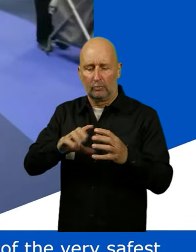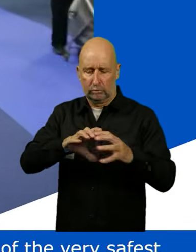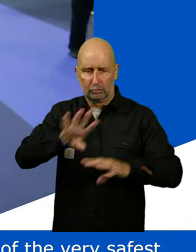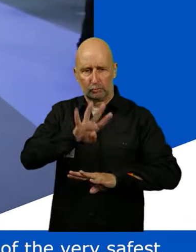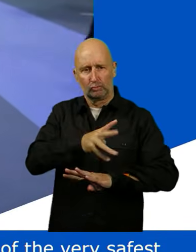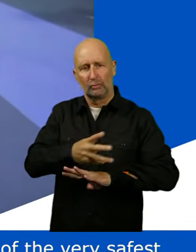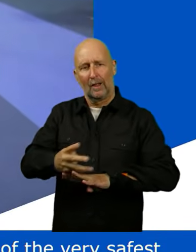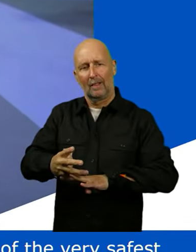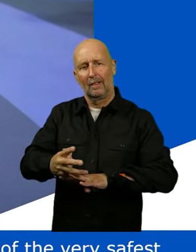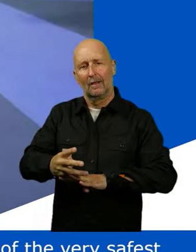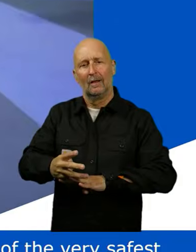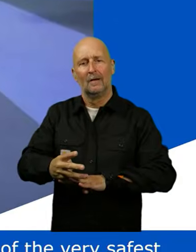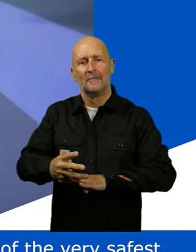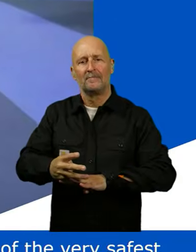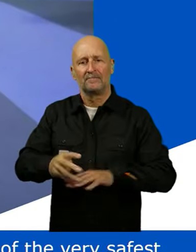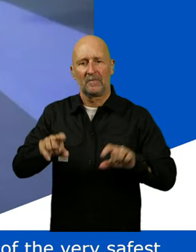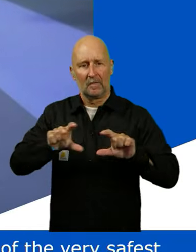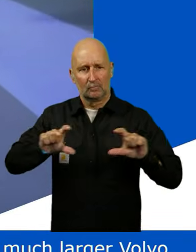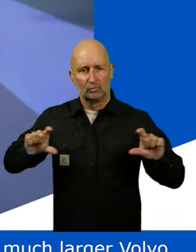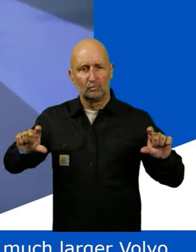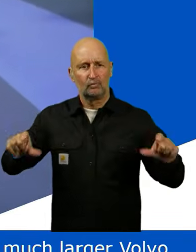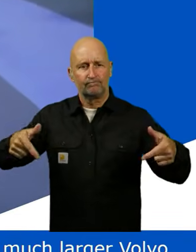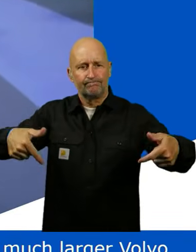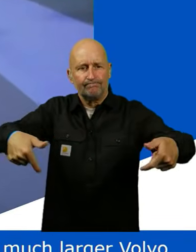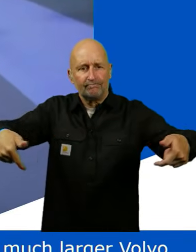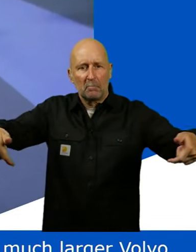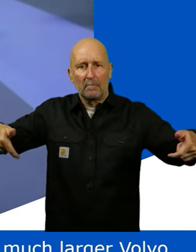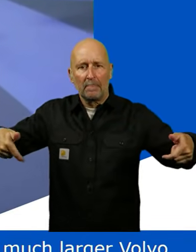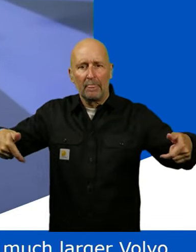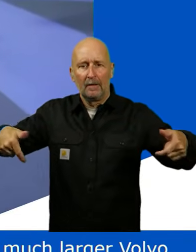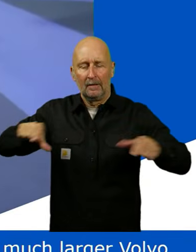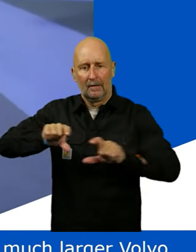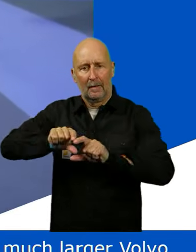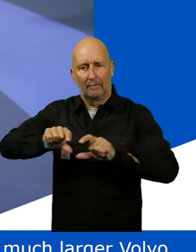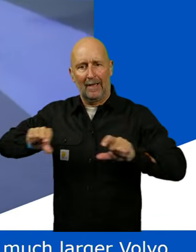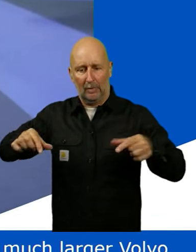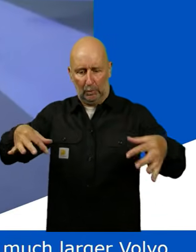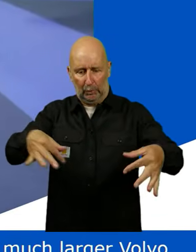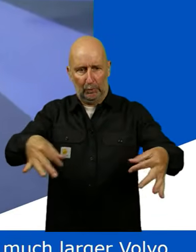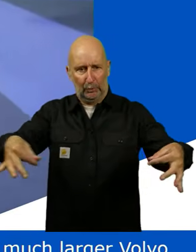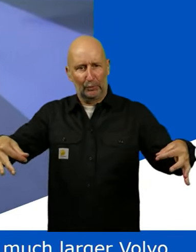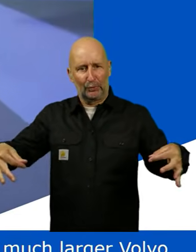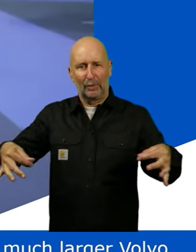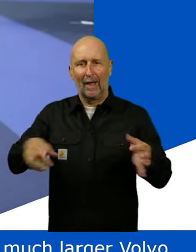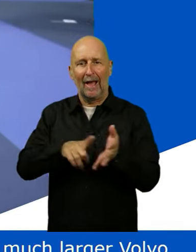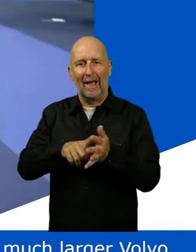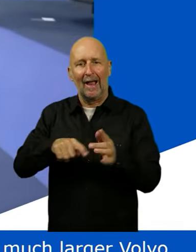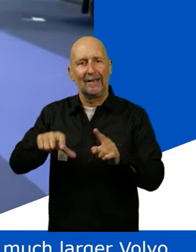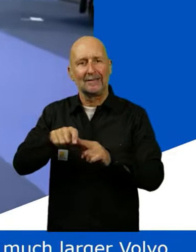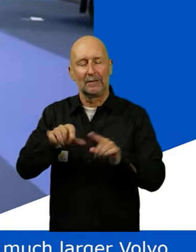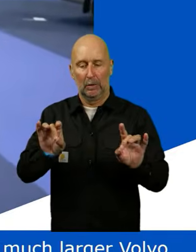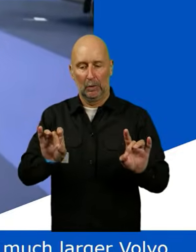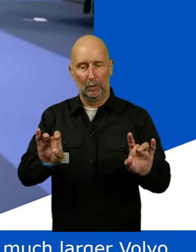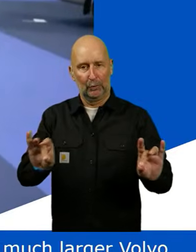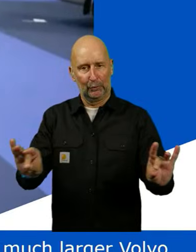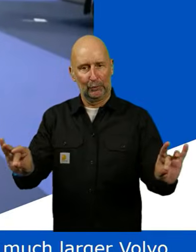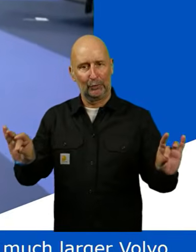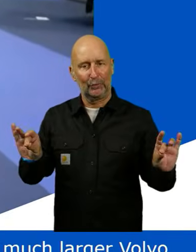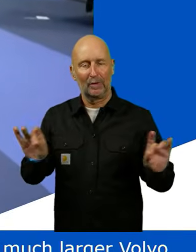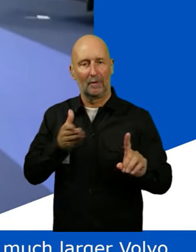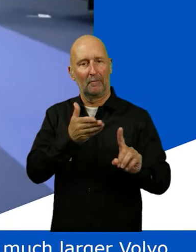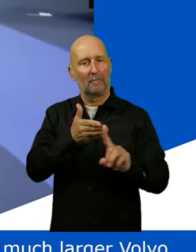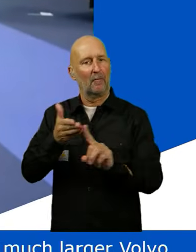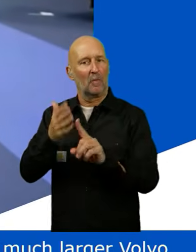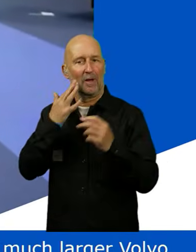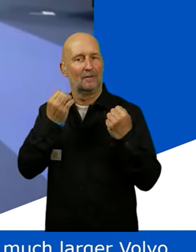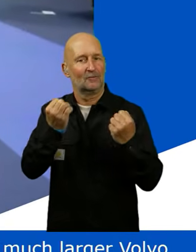beautiful Thor's hammer headlights, and this internal panel lights up with an LED strake which makes it look really distinctive at